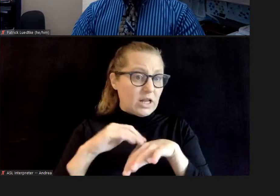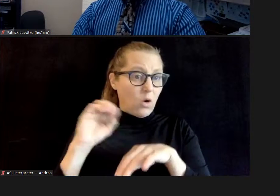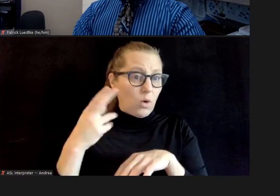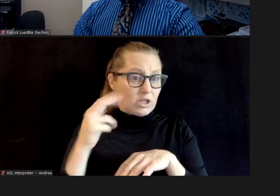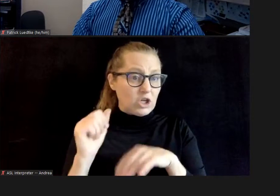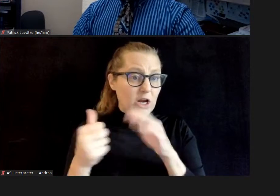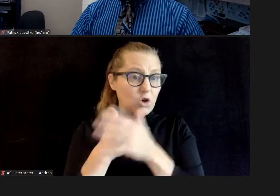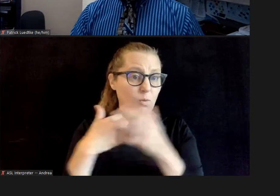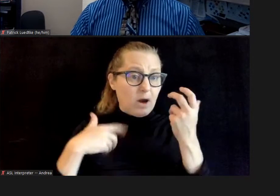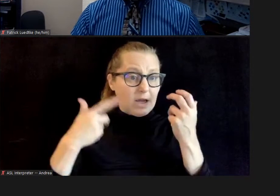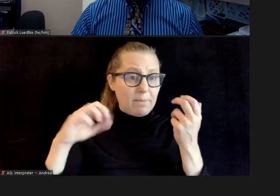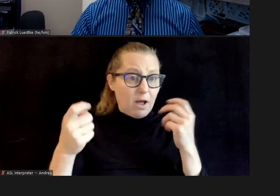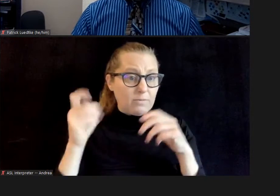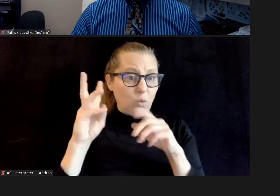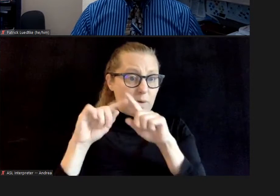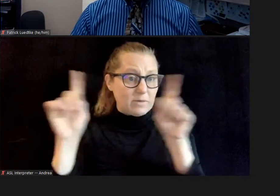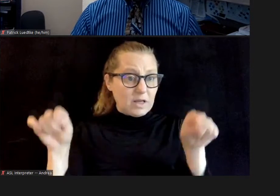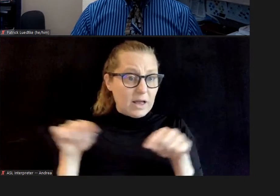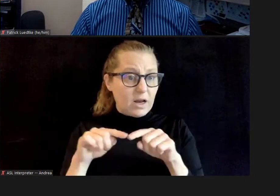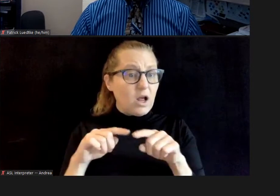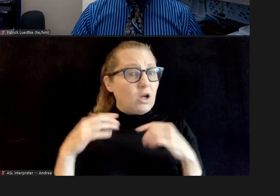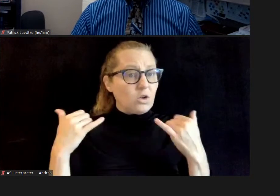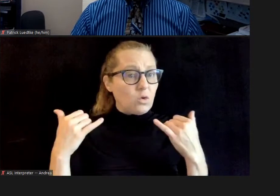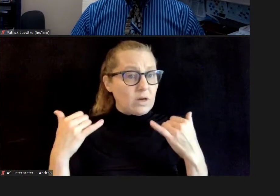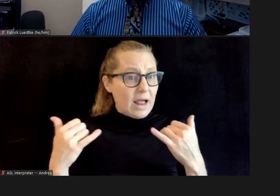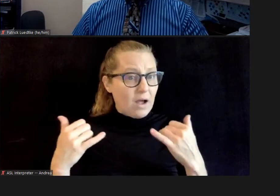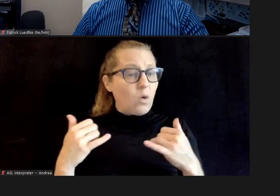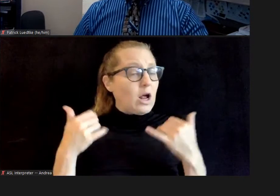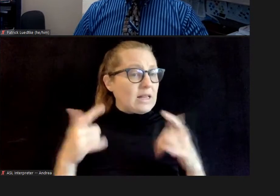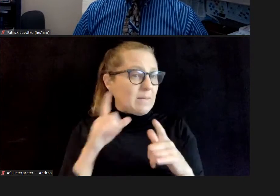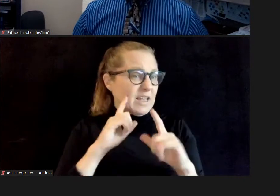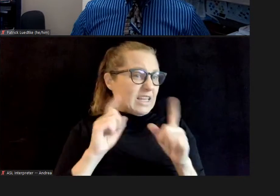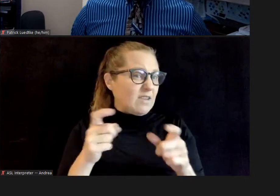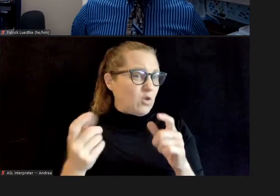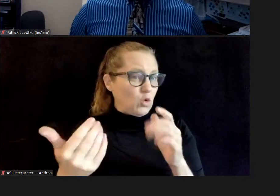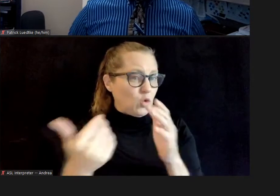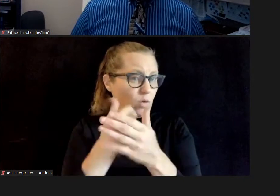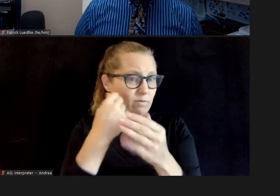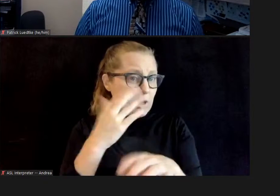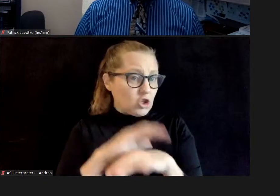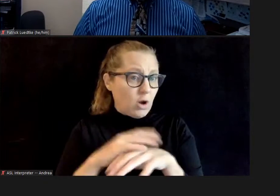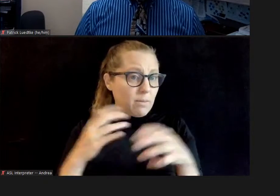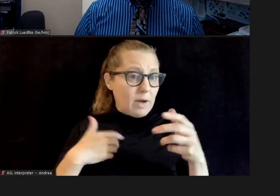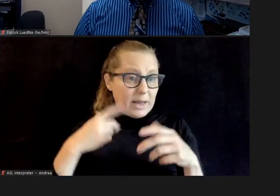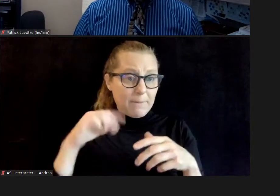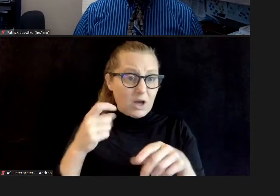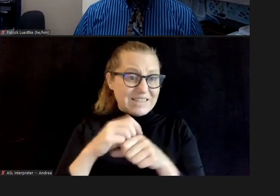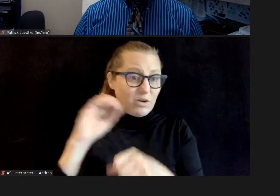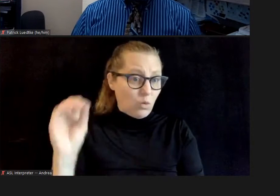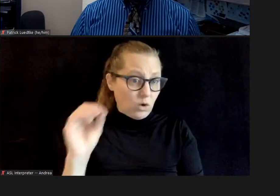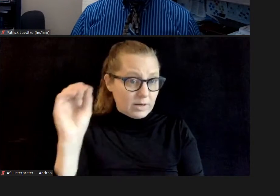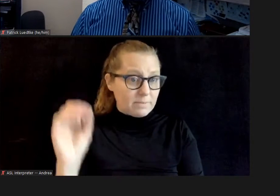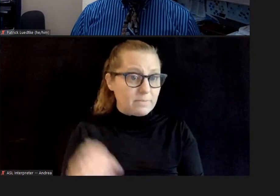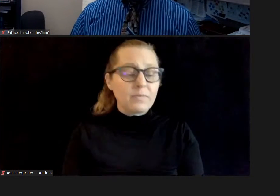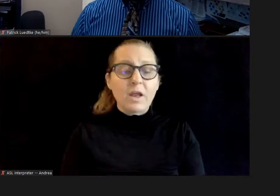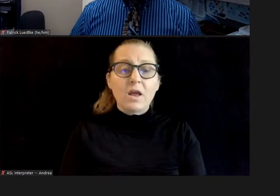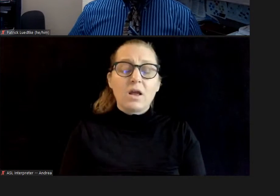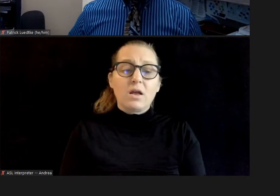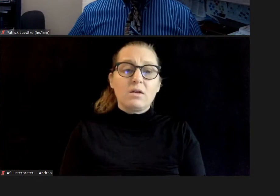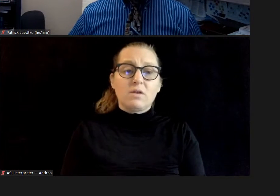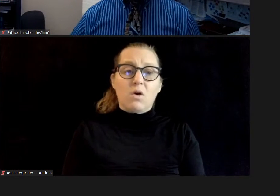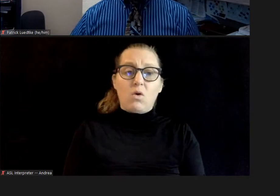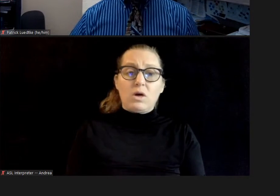website. So now, let me give you an update on the monkeypox situation in Oregon. As of this